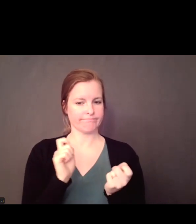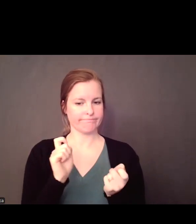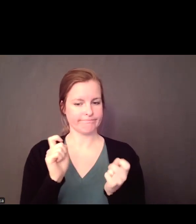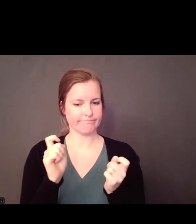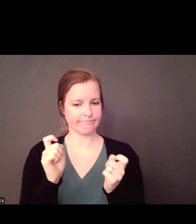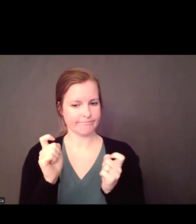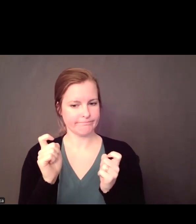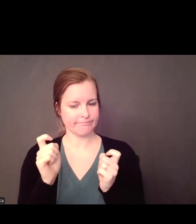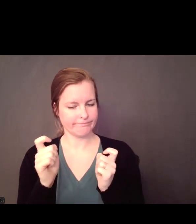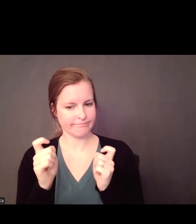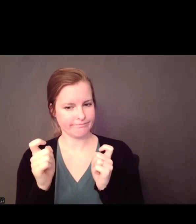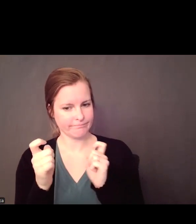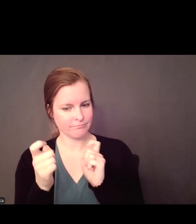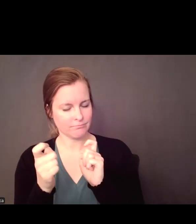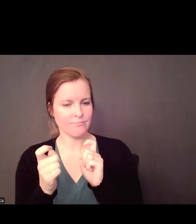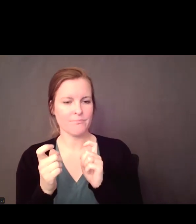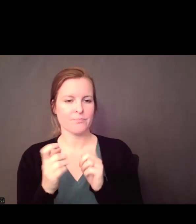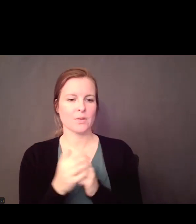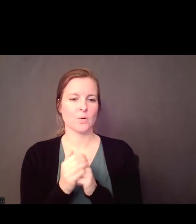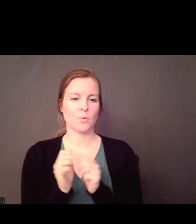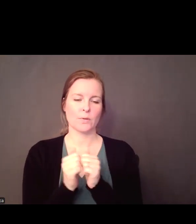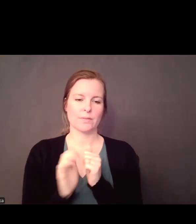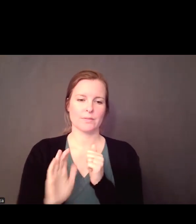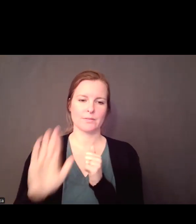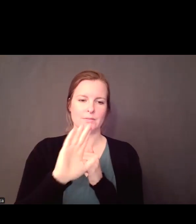their supported employment